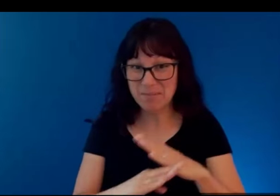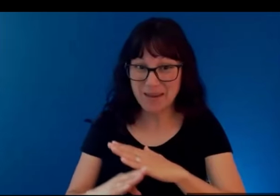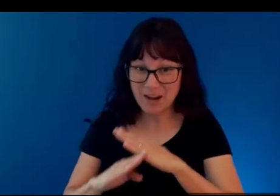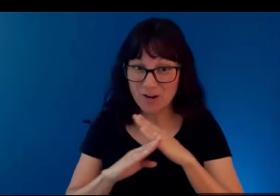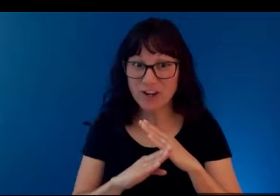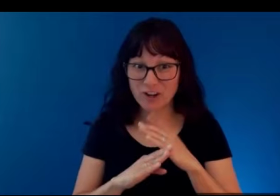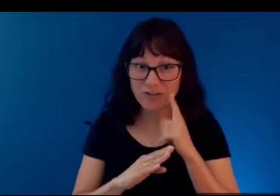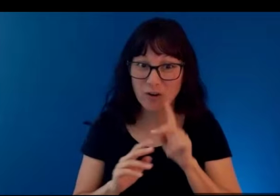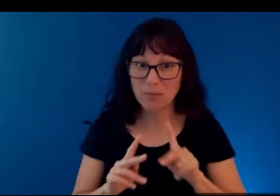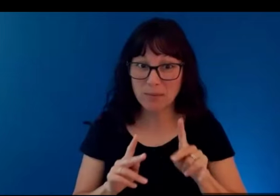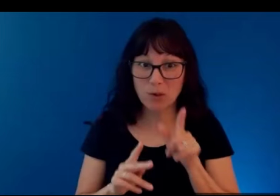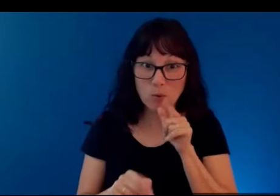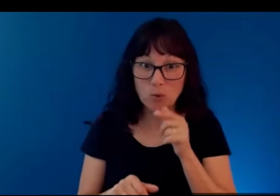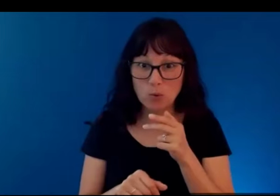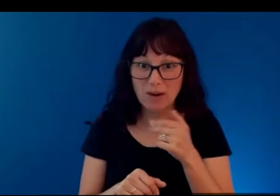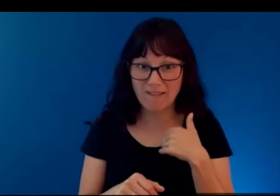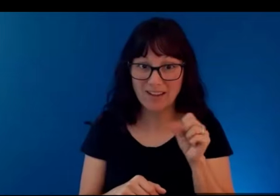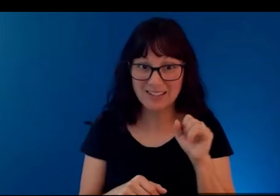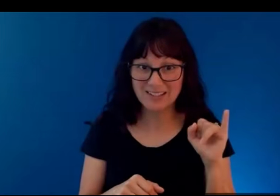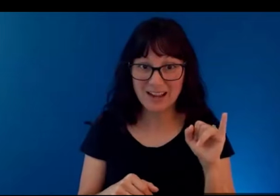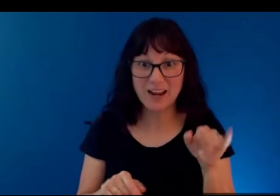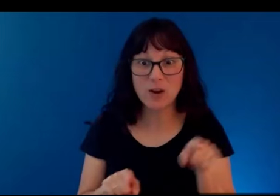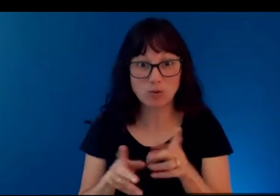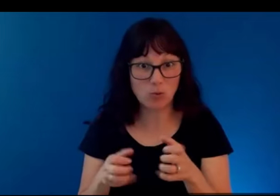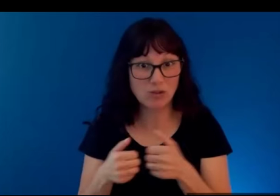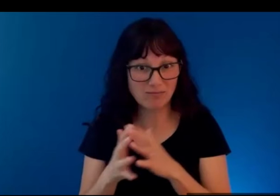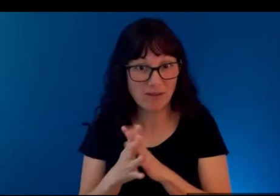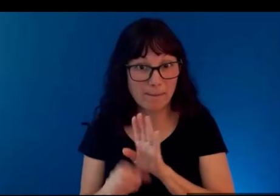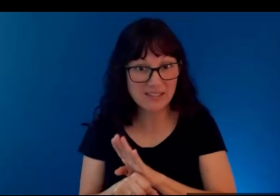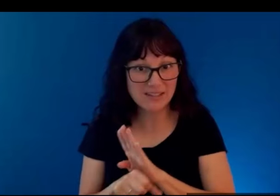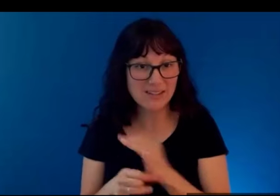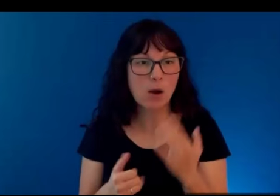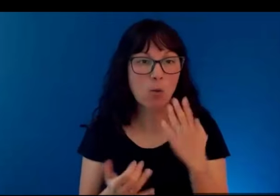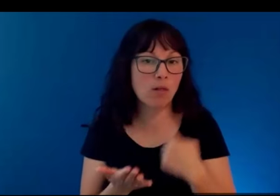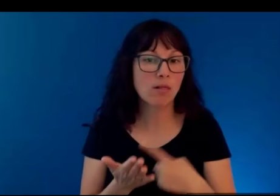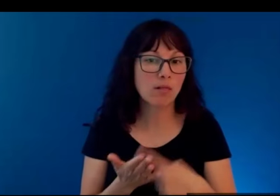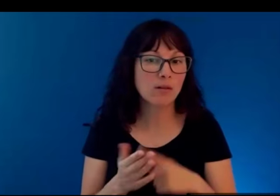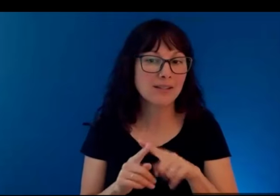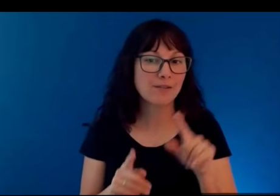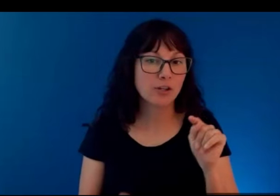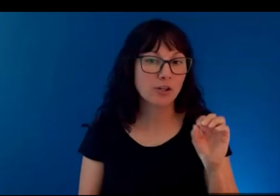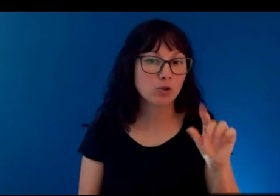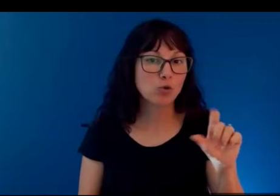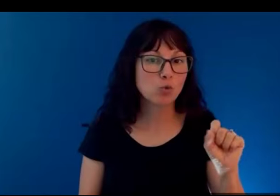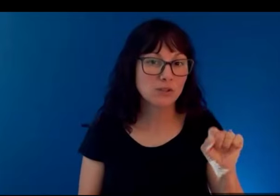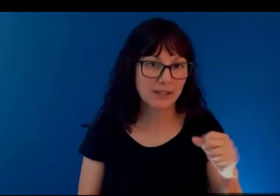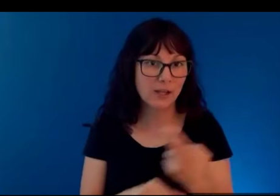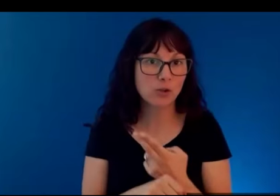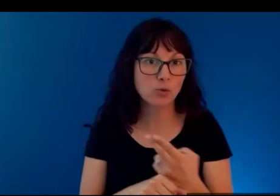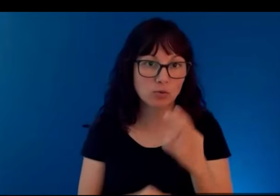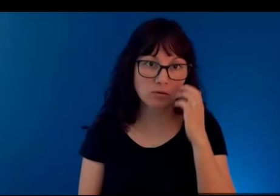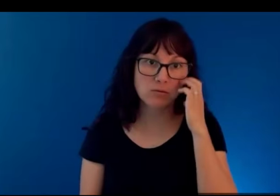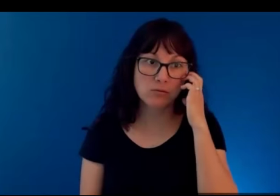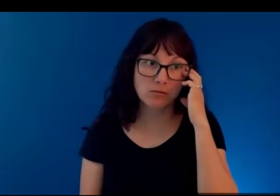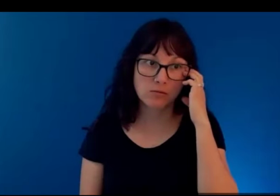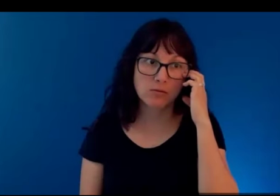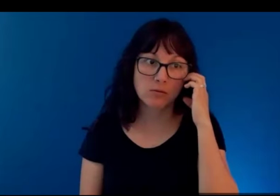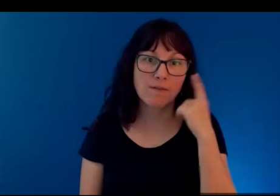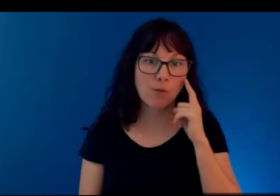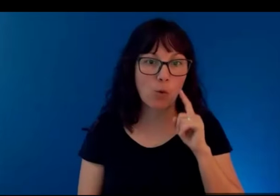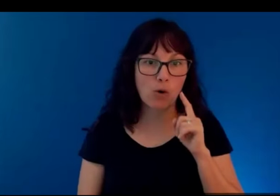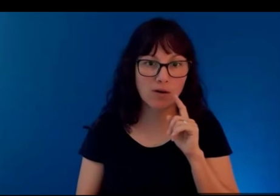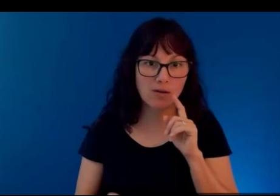people on SSI who want to start a business. So we're going to talk about some tools that you can use to get around